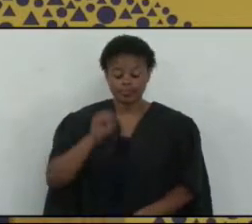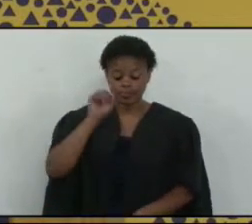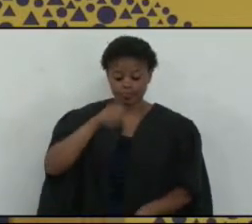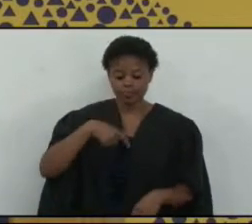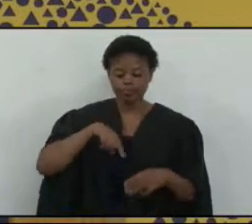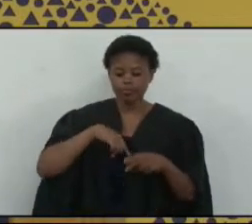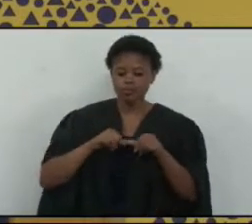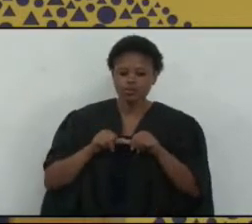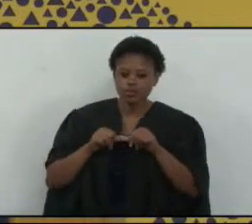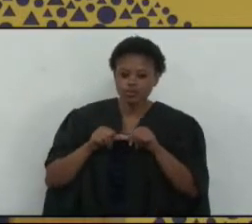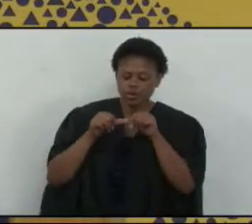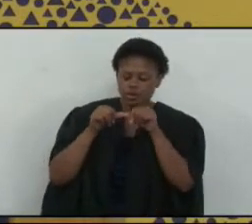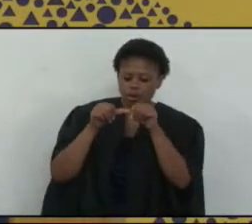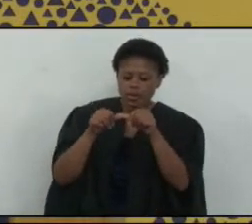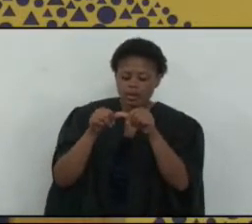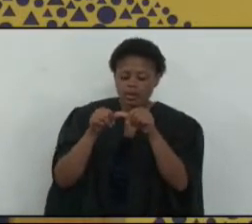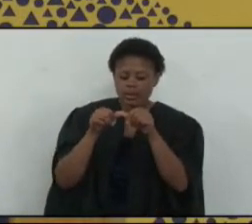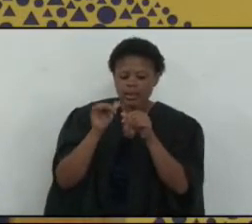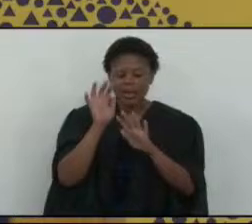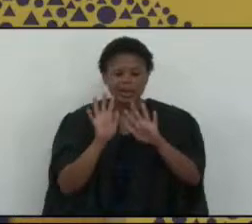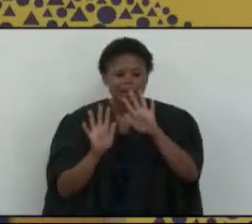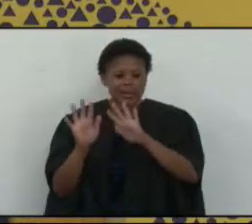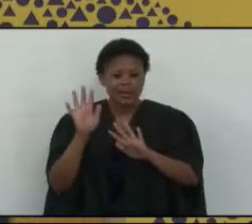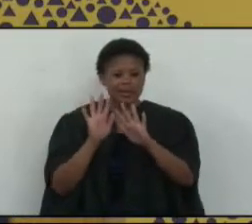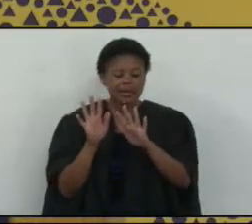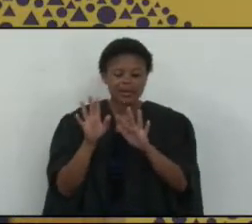continued uncertainties, fears, and